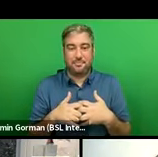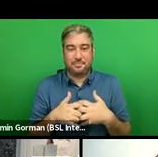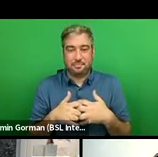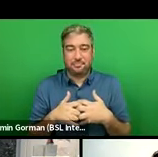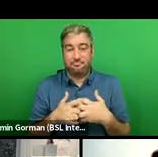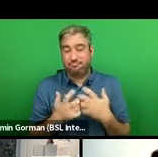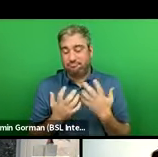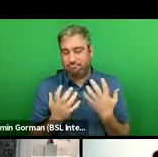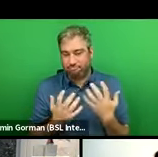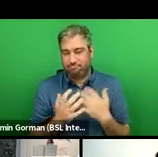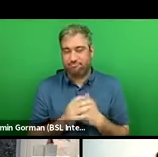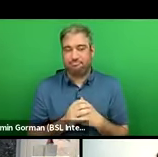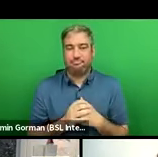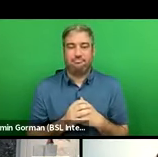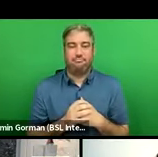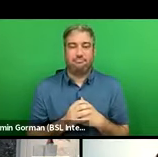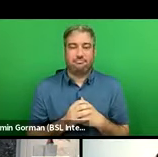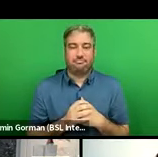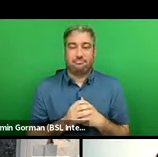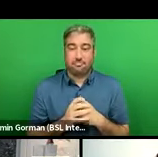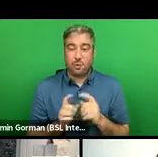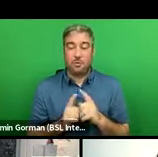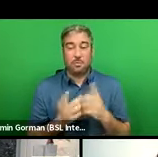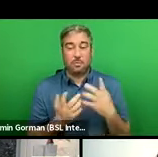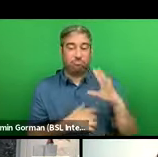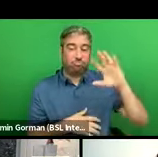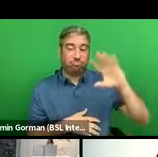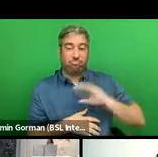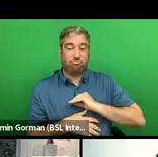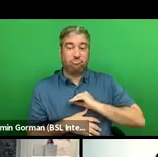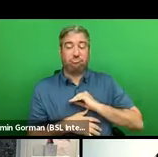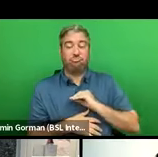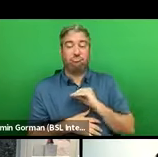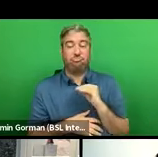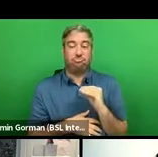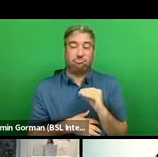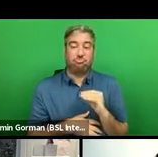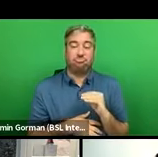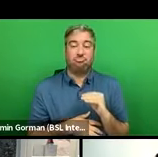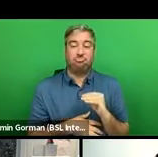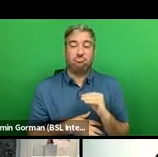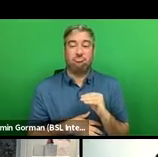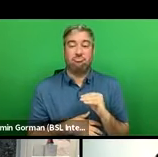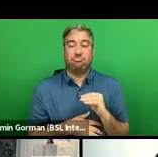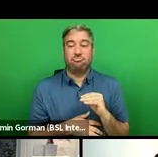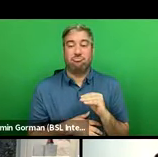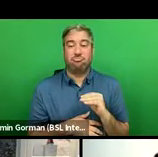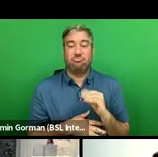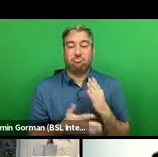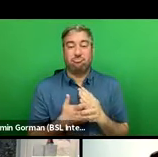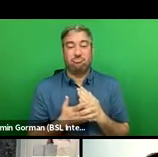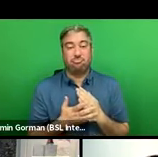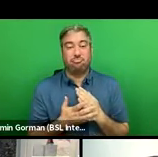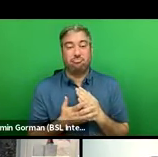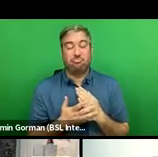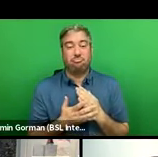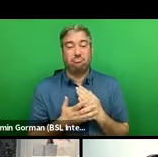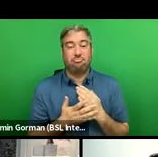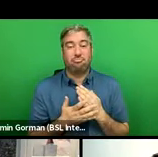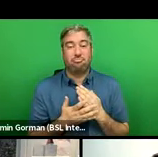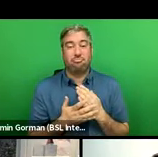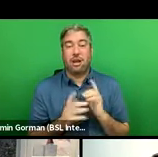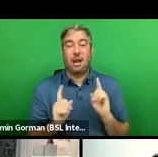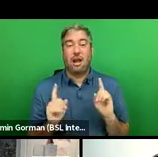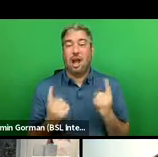is absolutely a character of innovation that cannot be avoided. So the problem here now in this world, both for